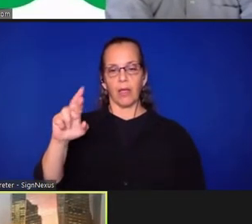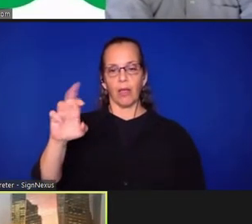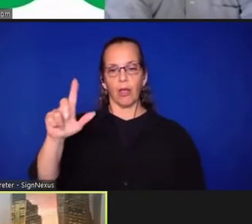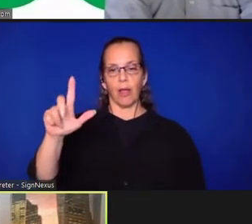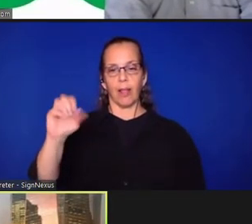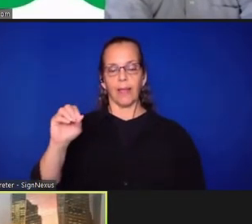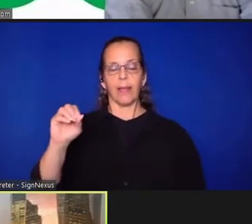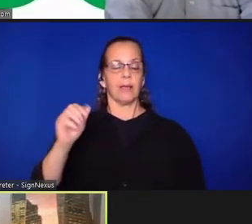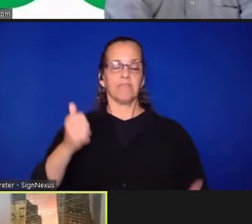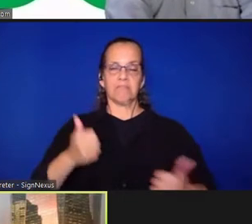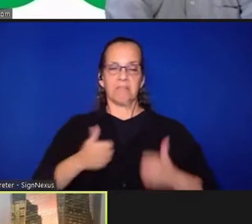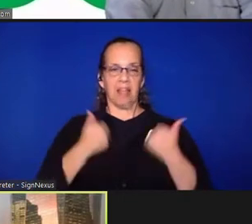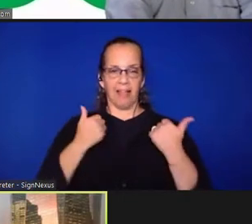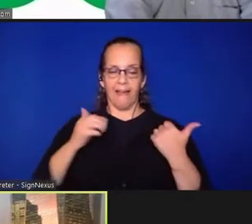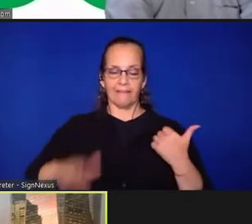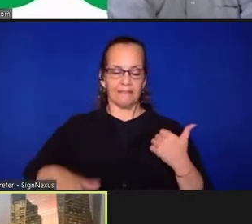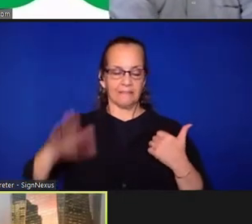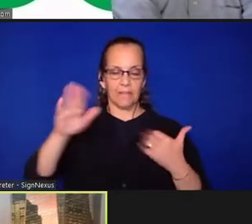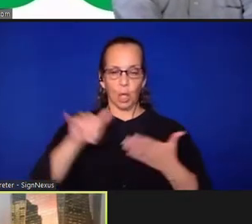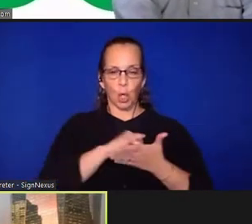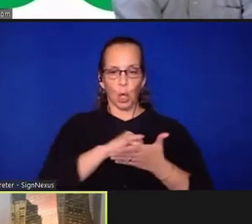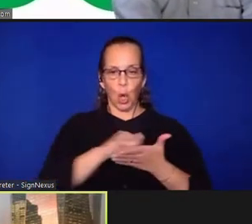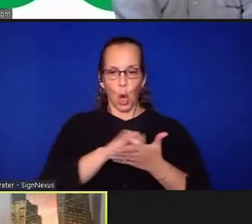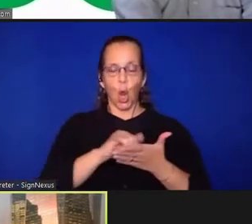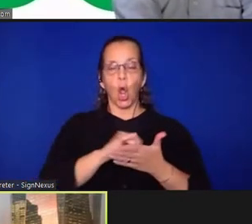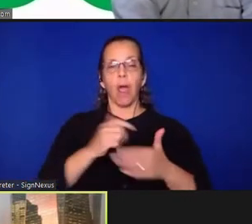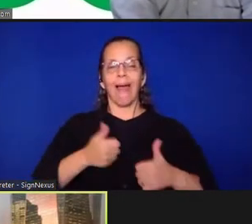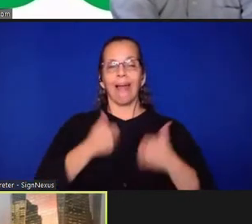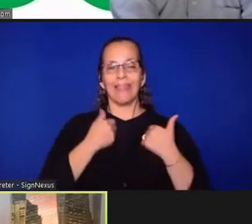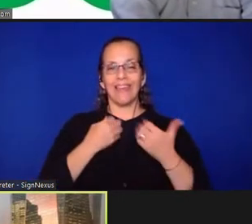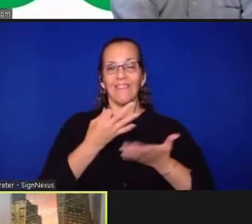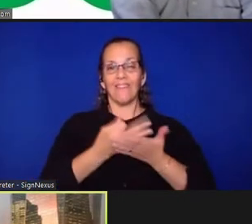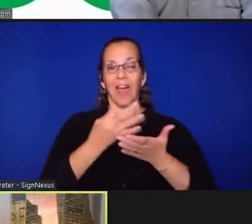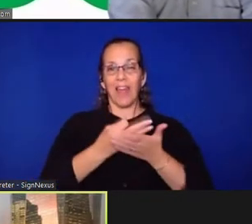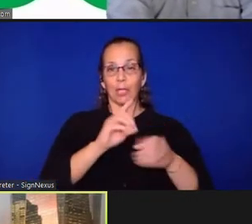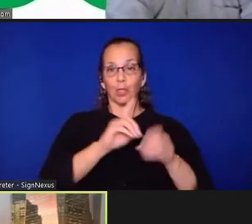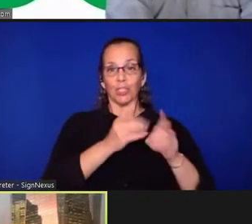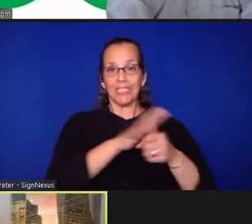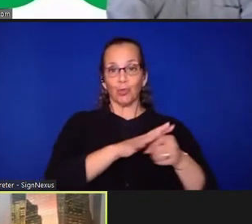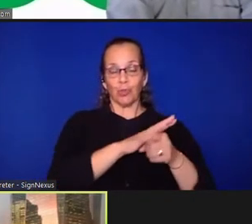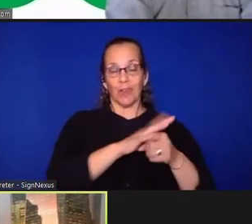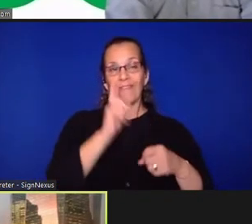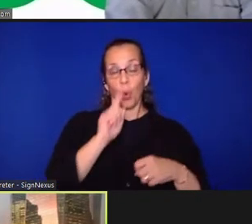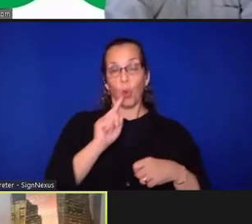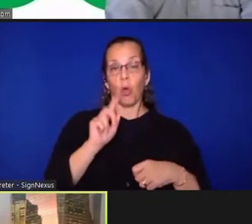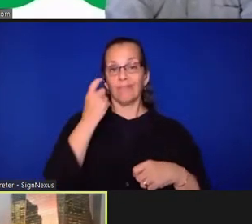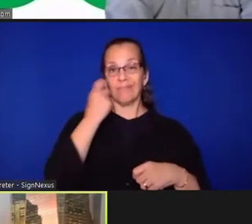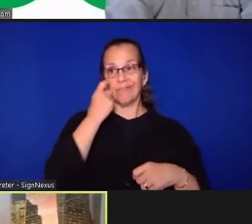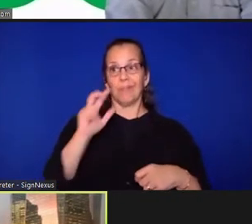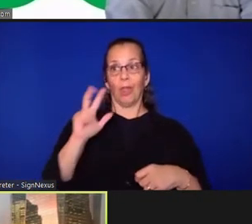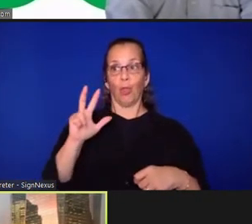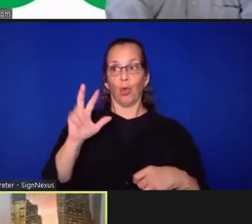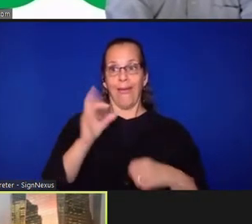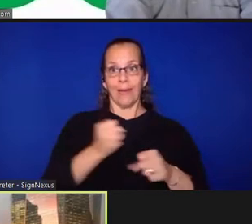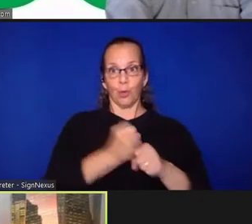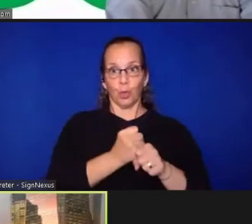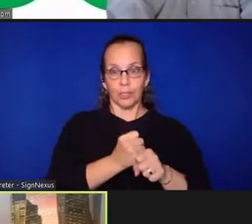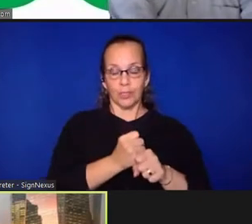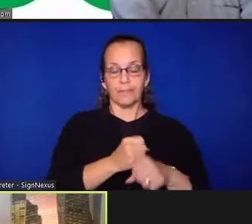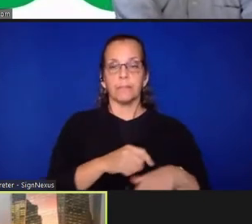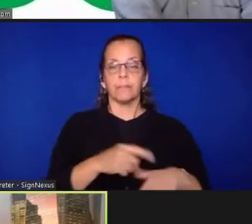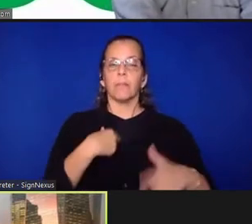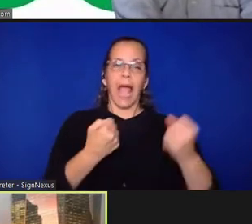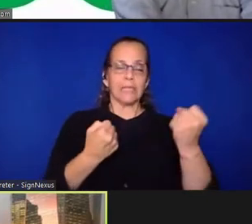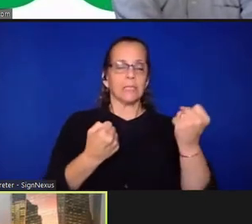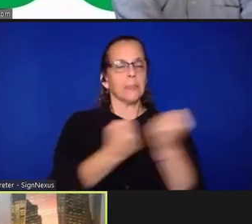45 years and it's the financial district for the last 39 of them um I support the goals of